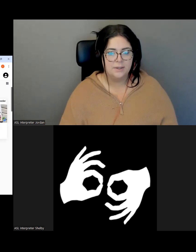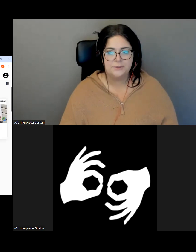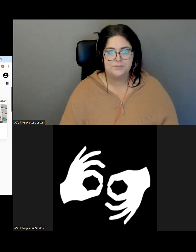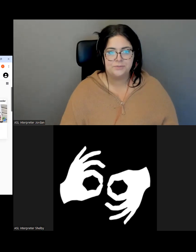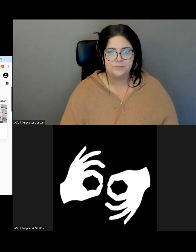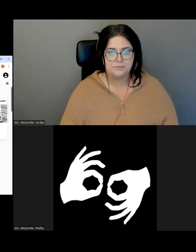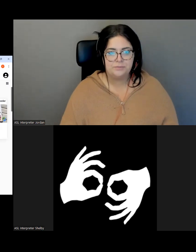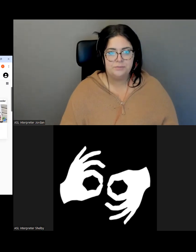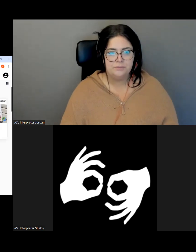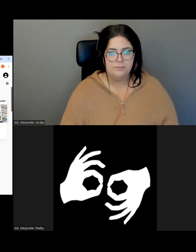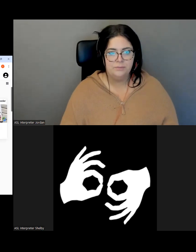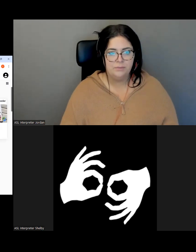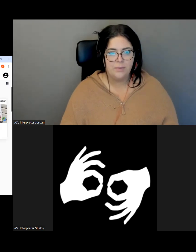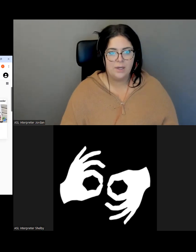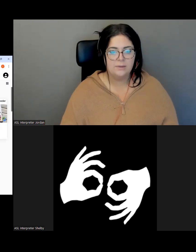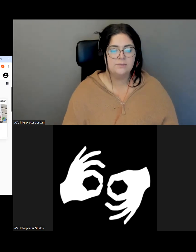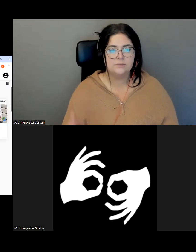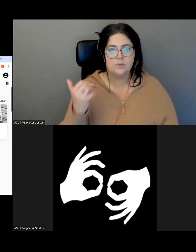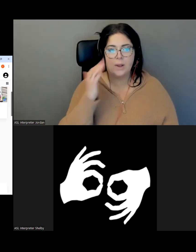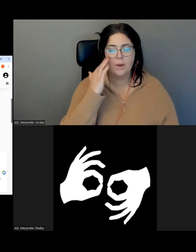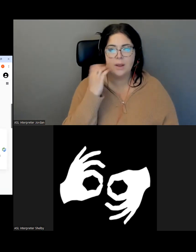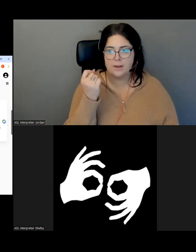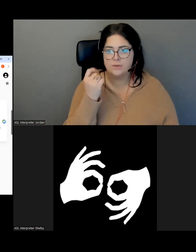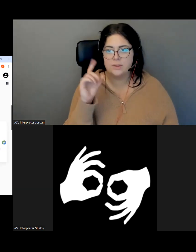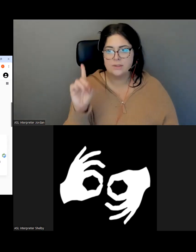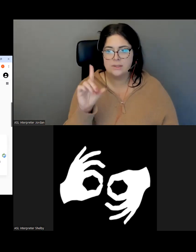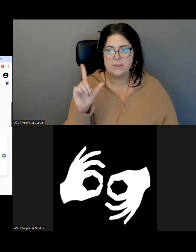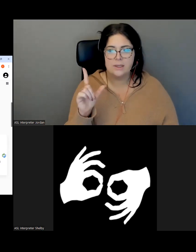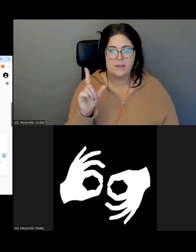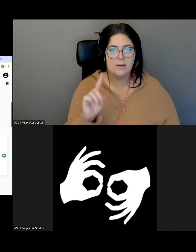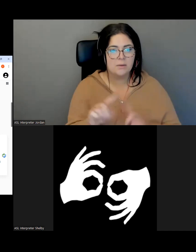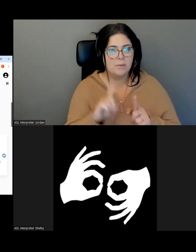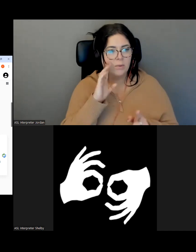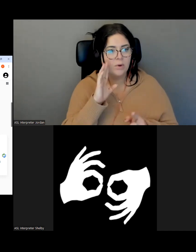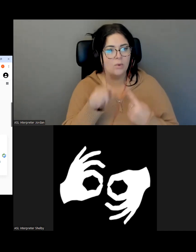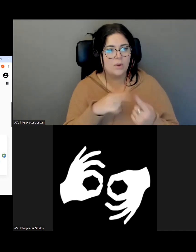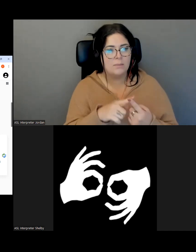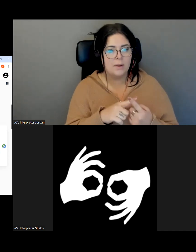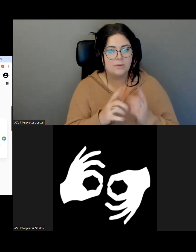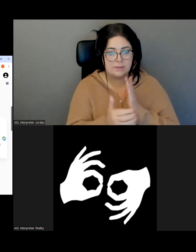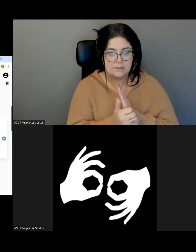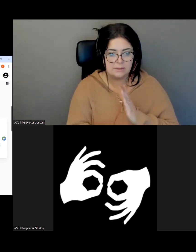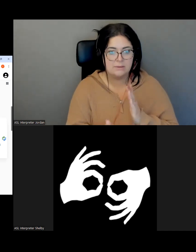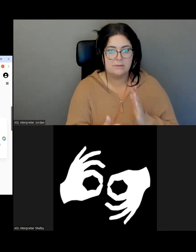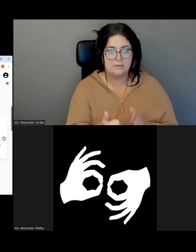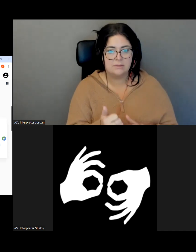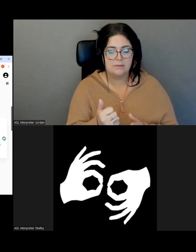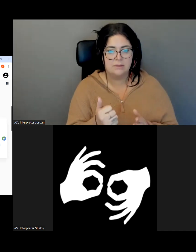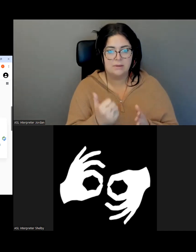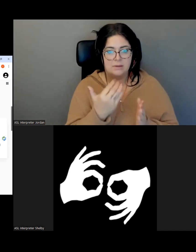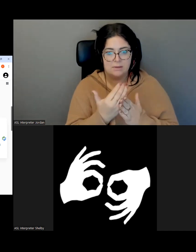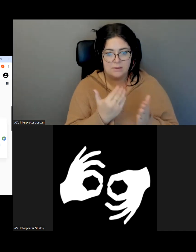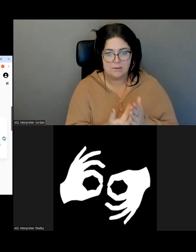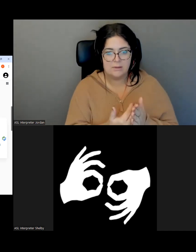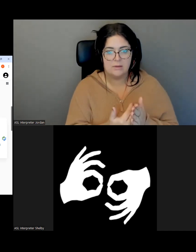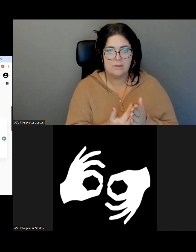go back and maybe I know how to use the digital library at this point, but I want to learn digital literacy skills, I can take courses on avoiding